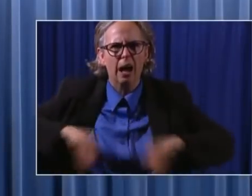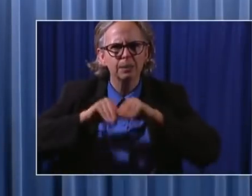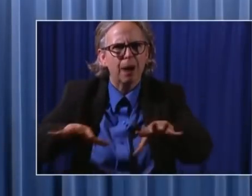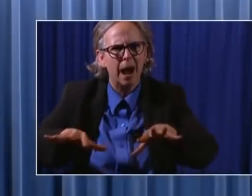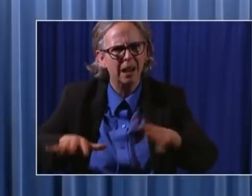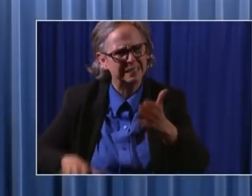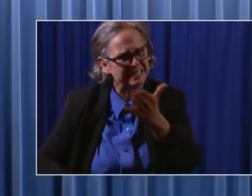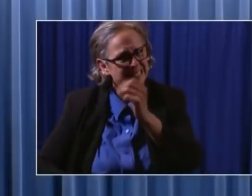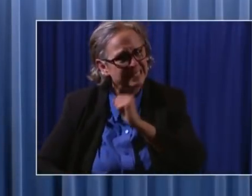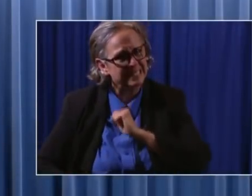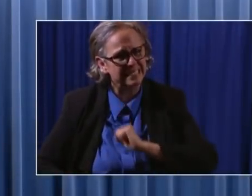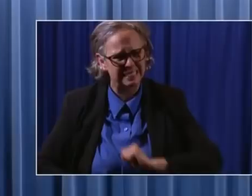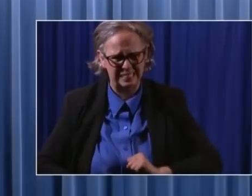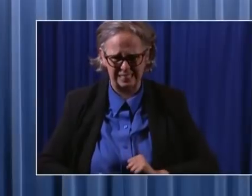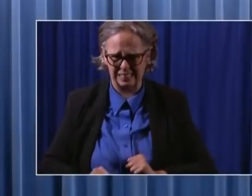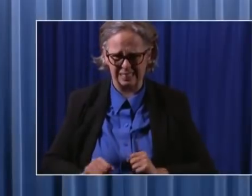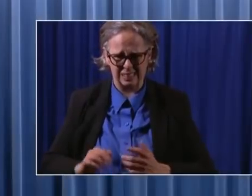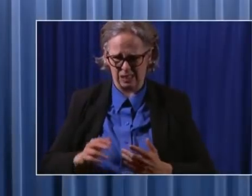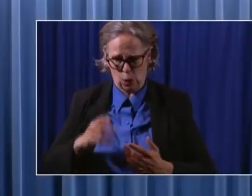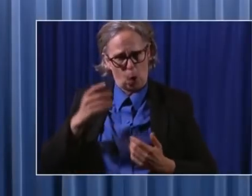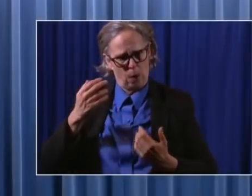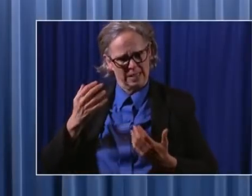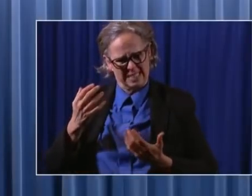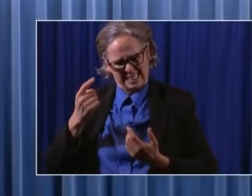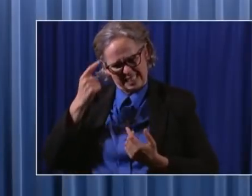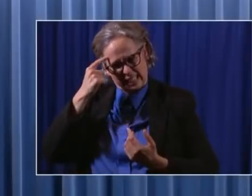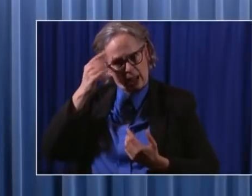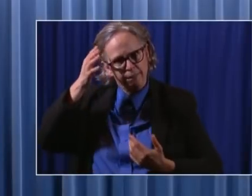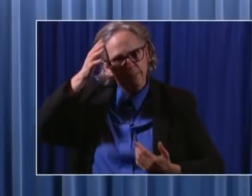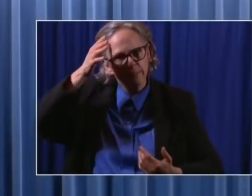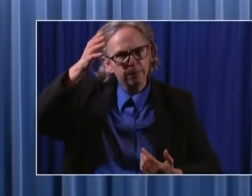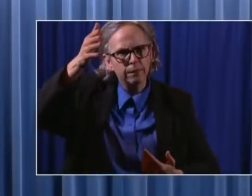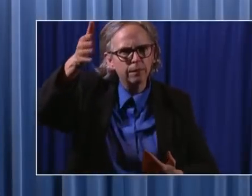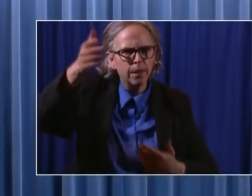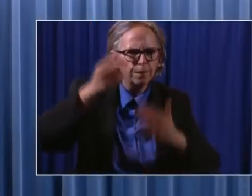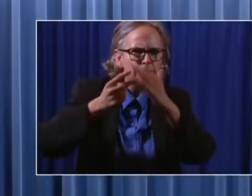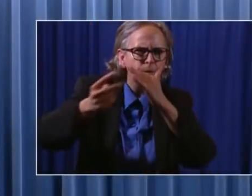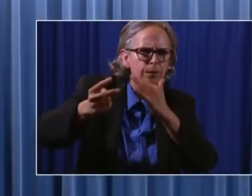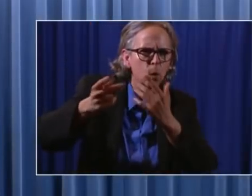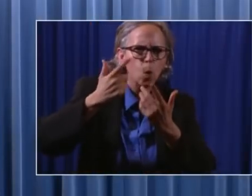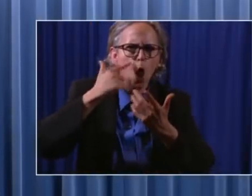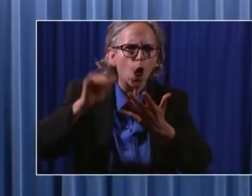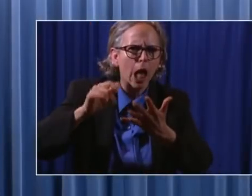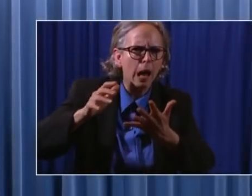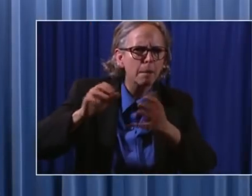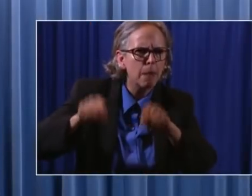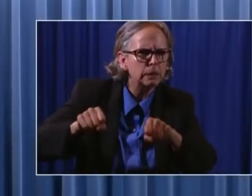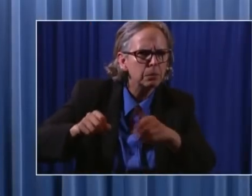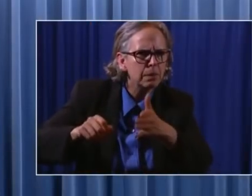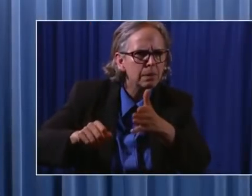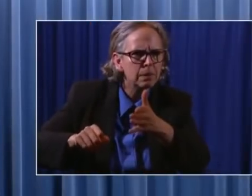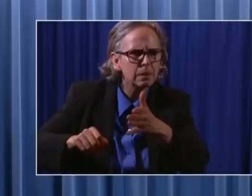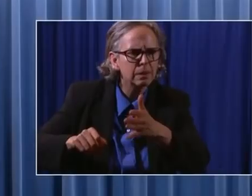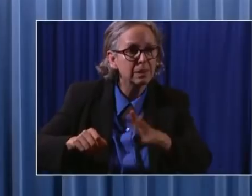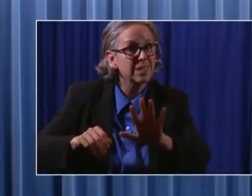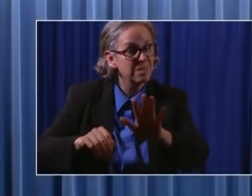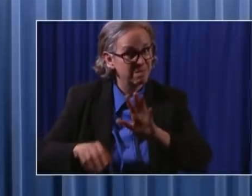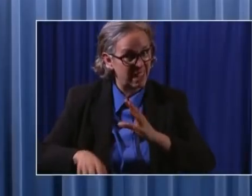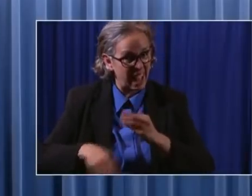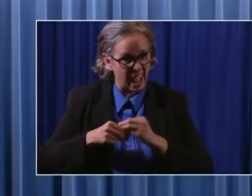road. Now, we are losing a lot of people every single